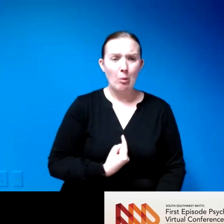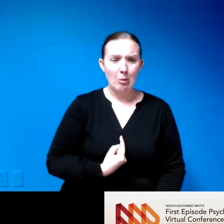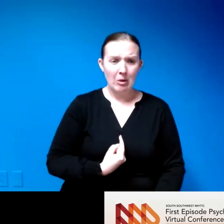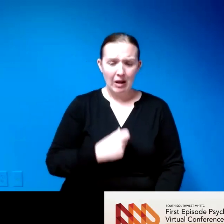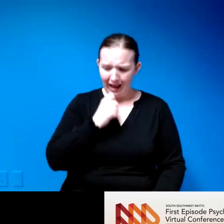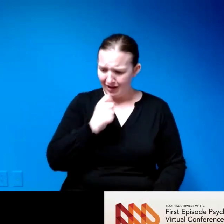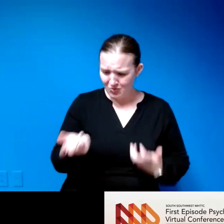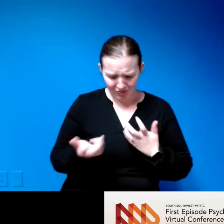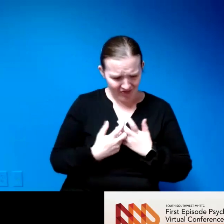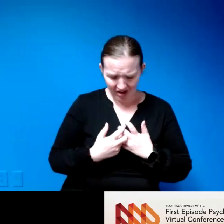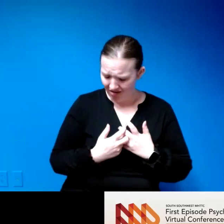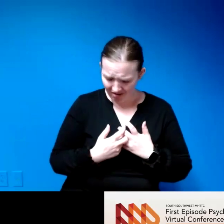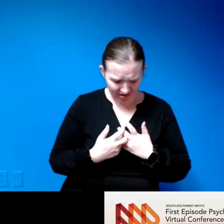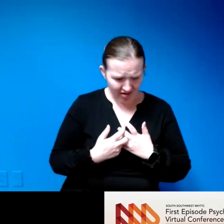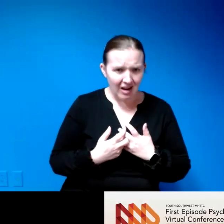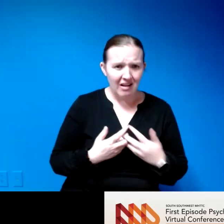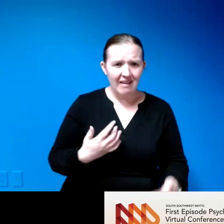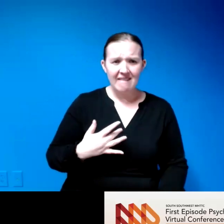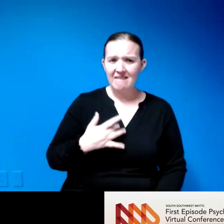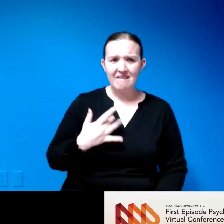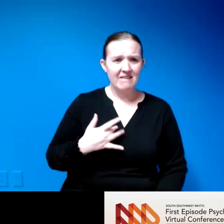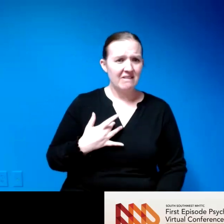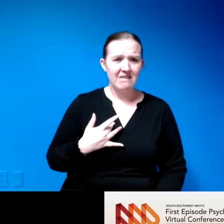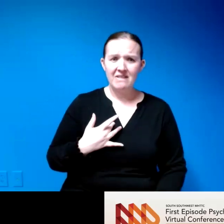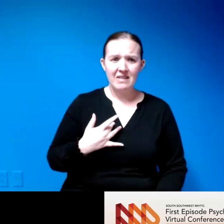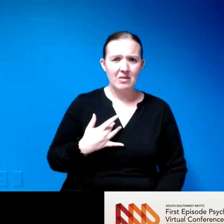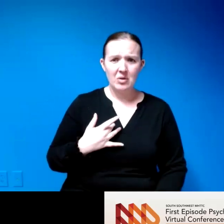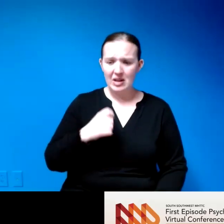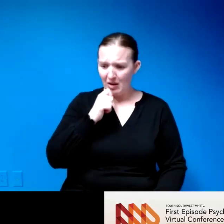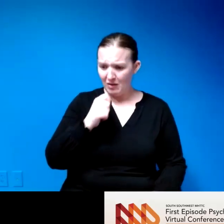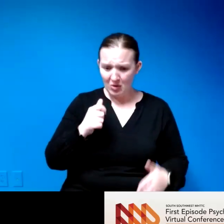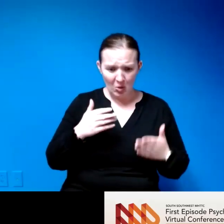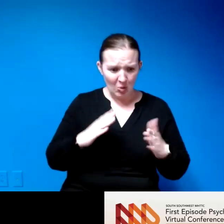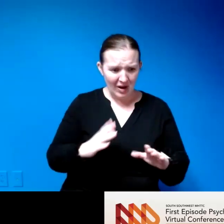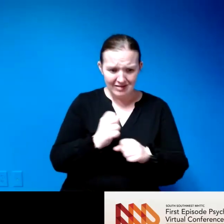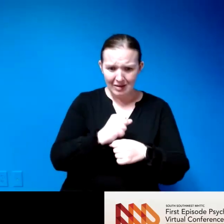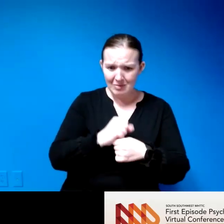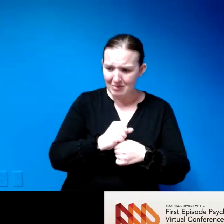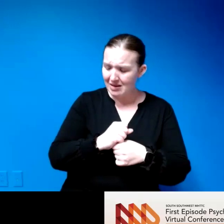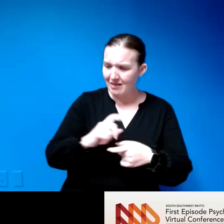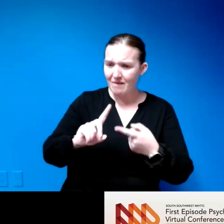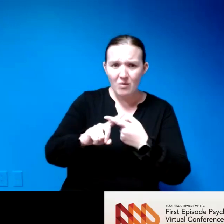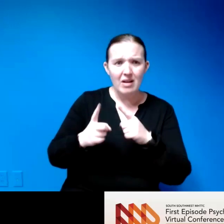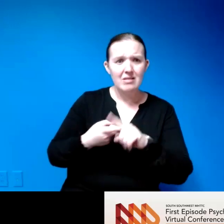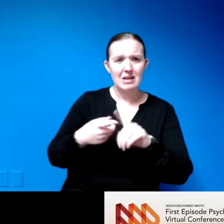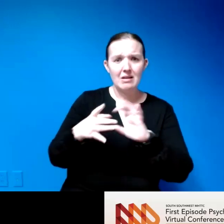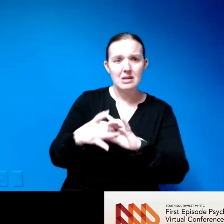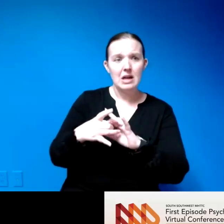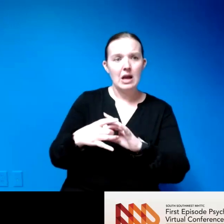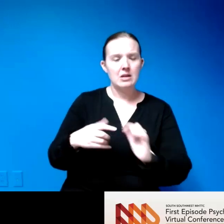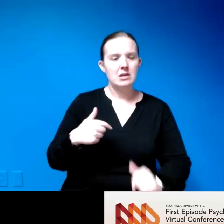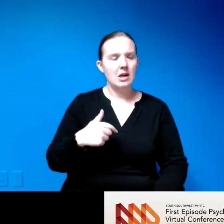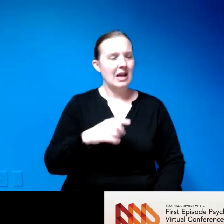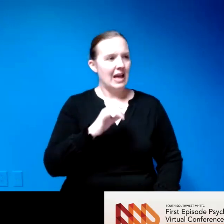belong, to feel that I don't really have a way to make friends or connect with friends. And that has stayed with me.